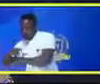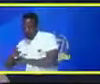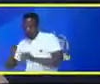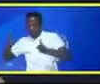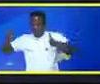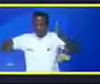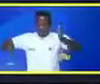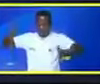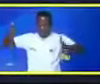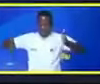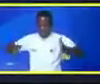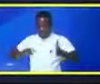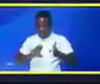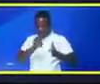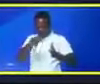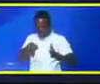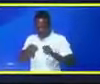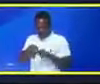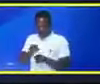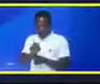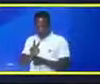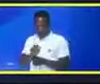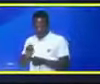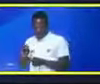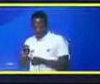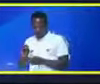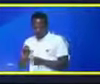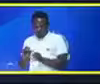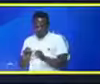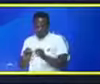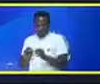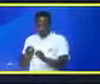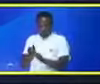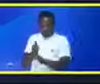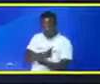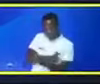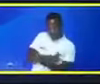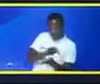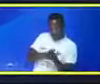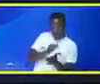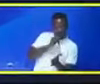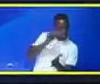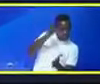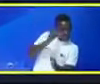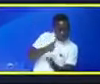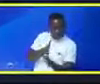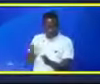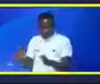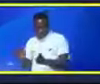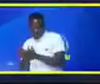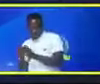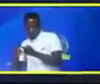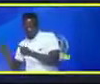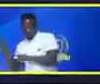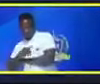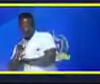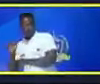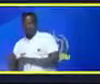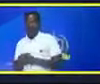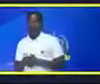only happens when the door of tomorrow opens. Then you call it today. Then you call